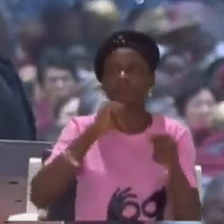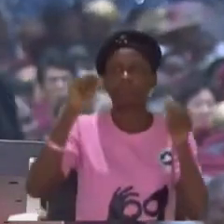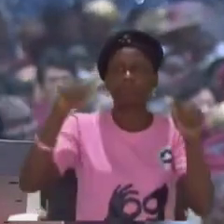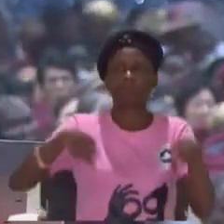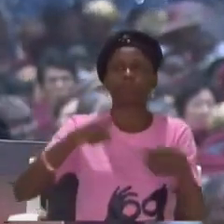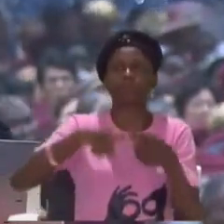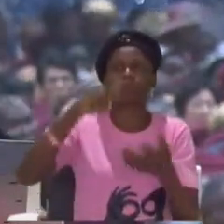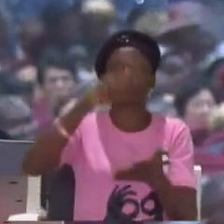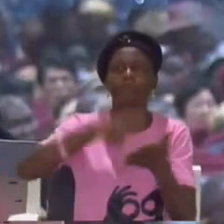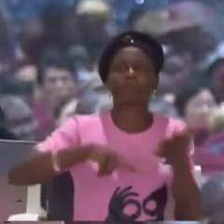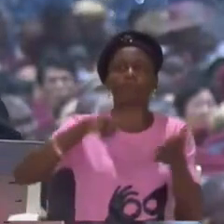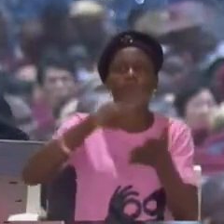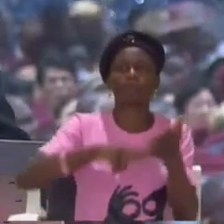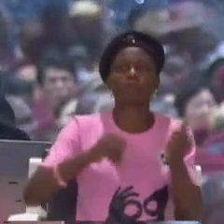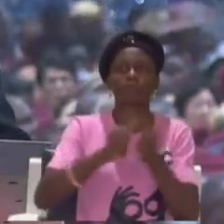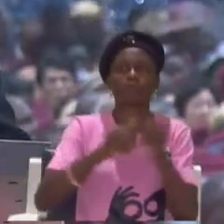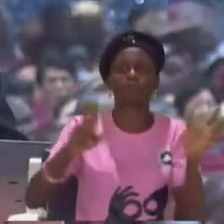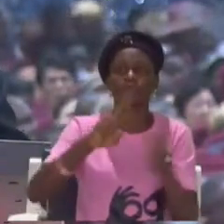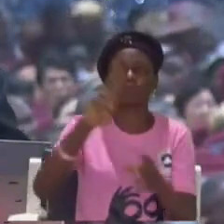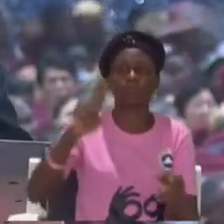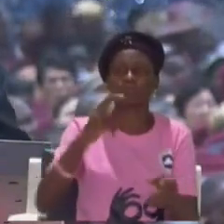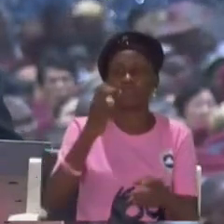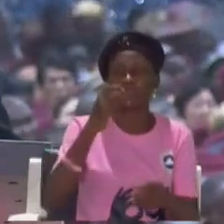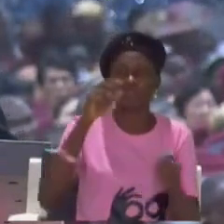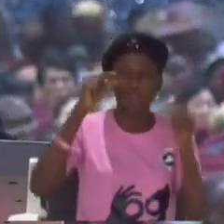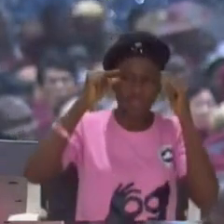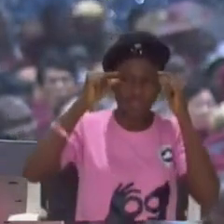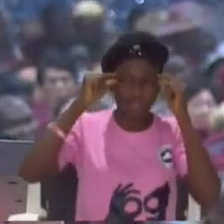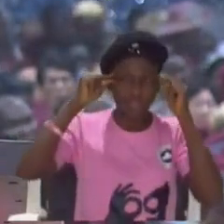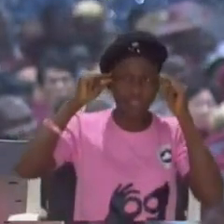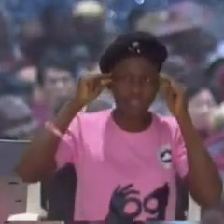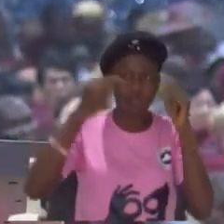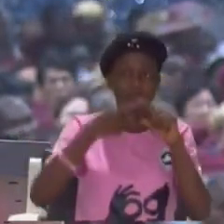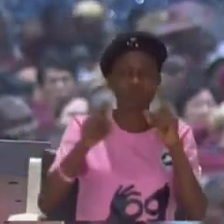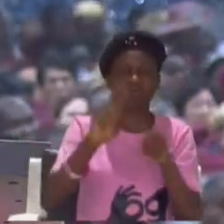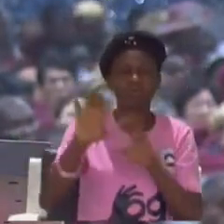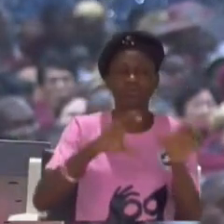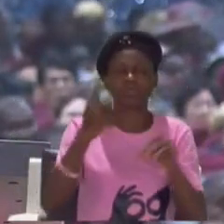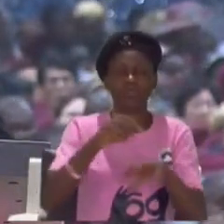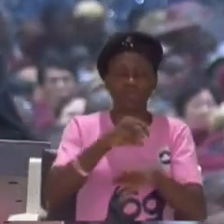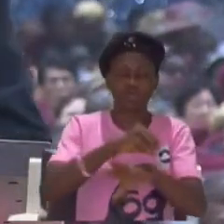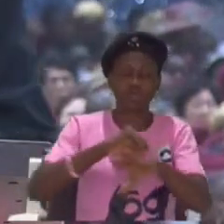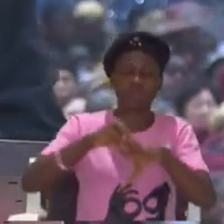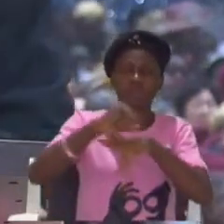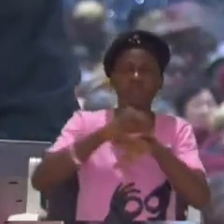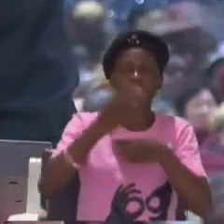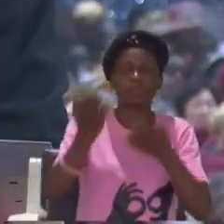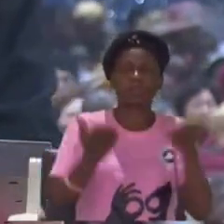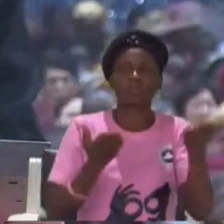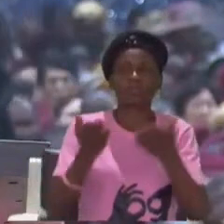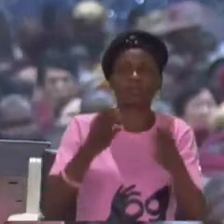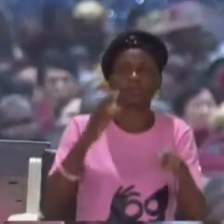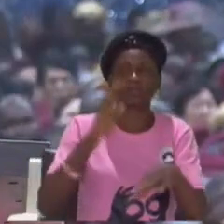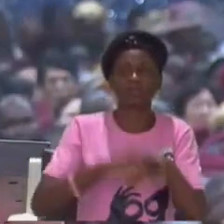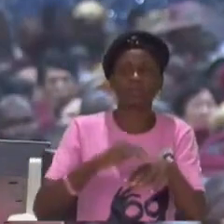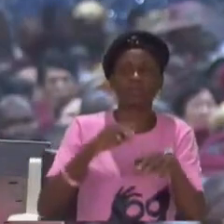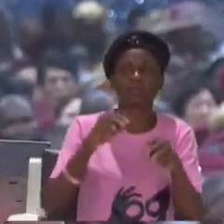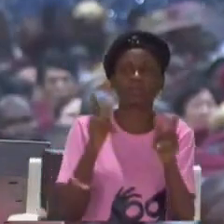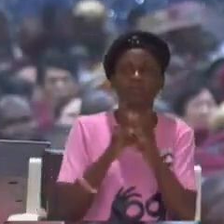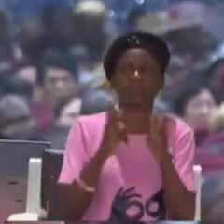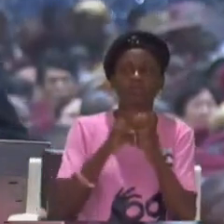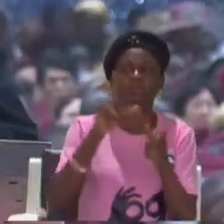read without using glasses. But during the ordination service of the convention